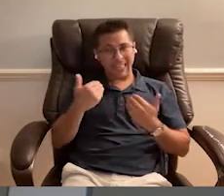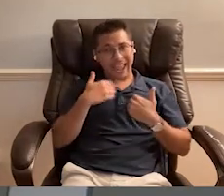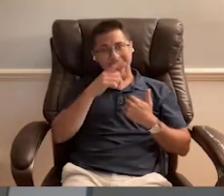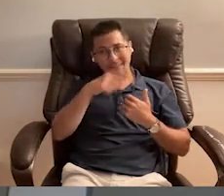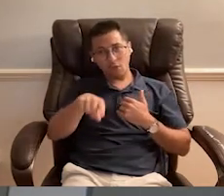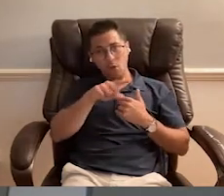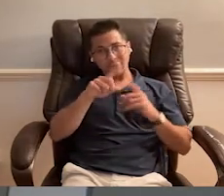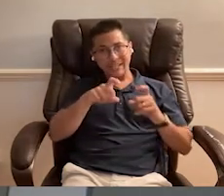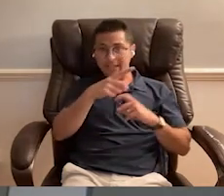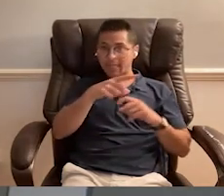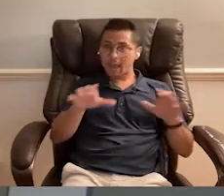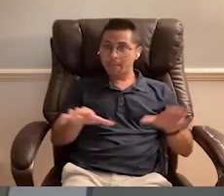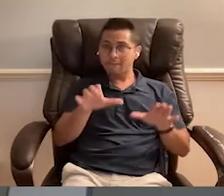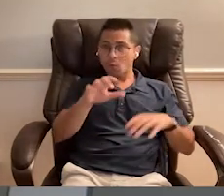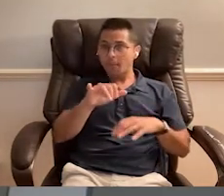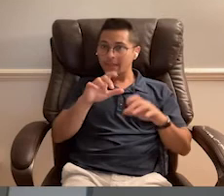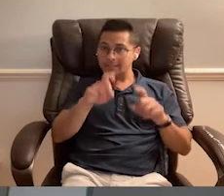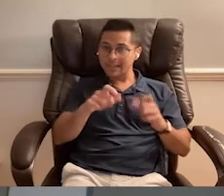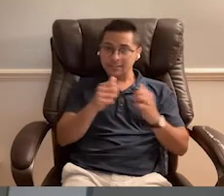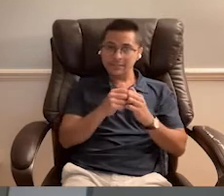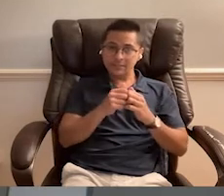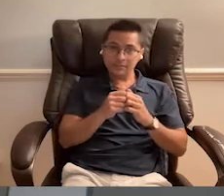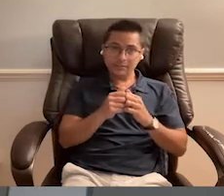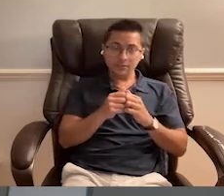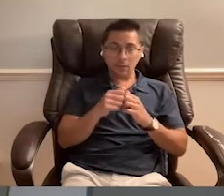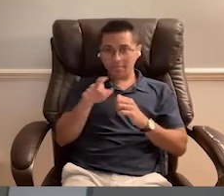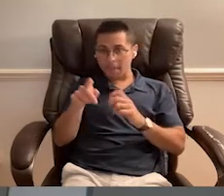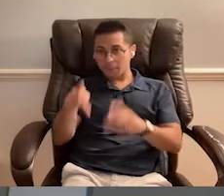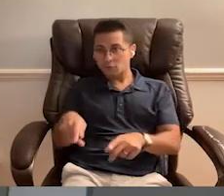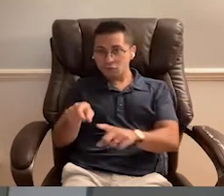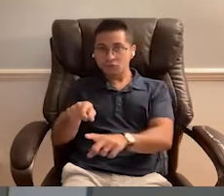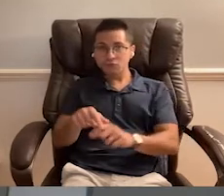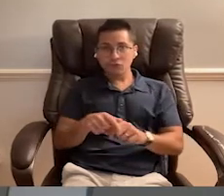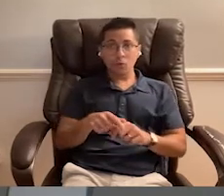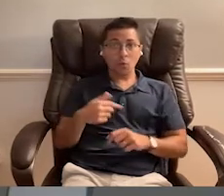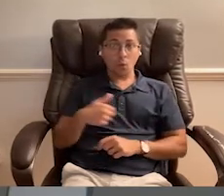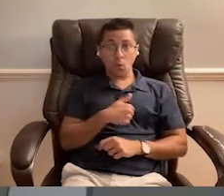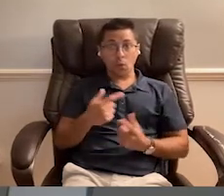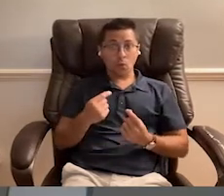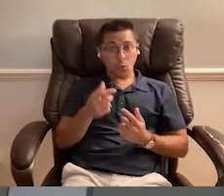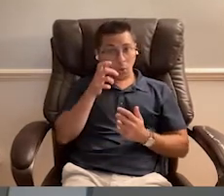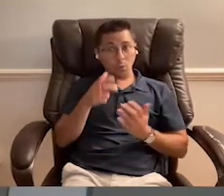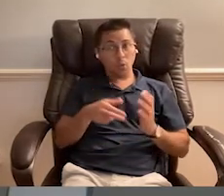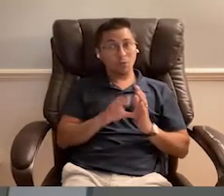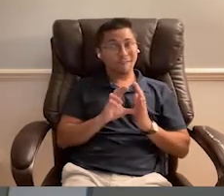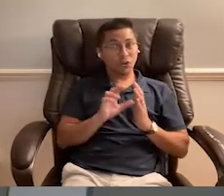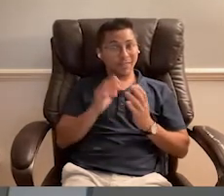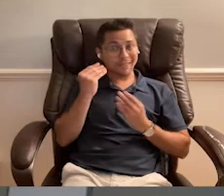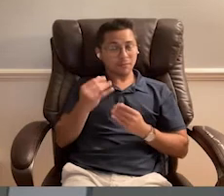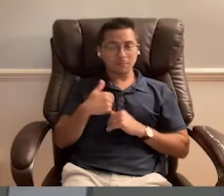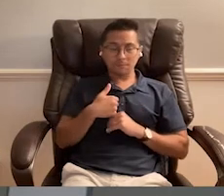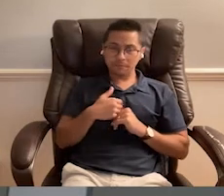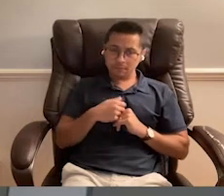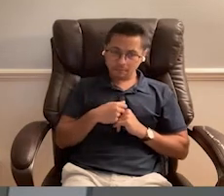So the professionals have these tests, and they perform these tests with the individual.